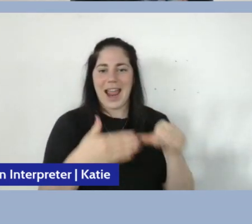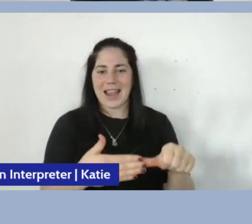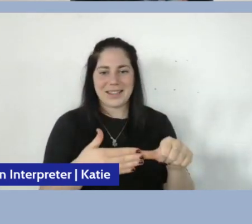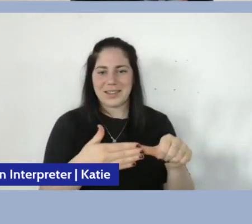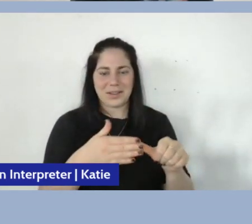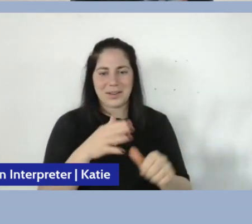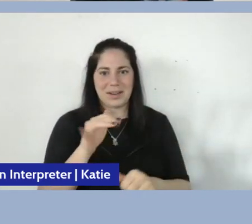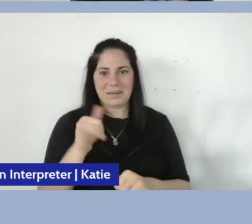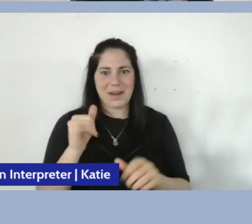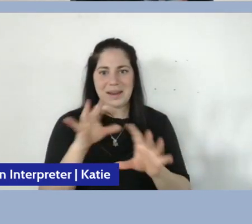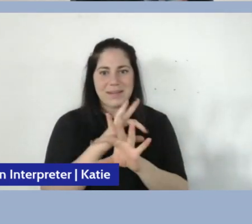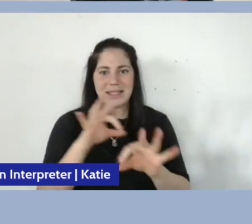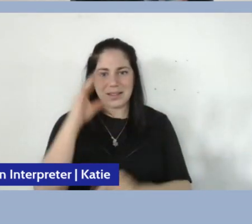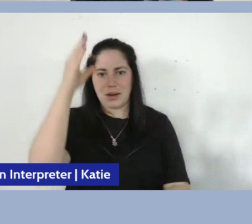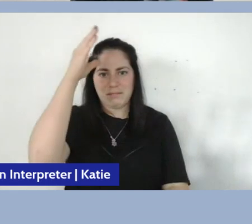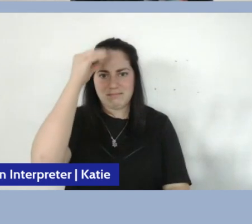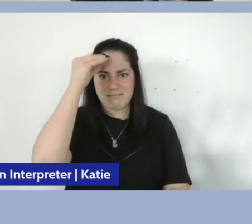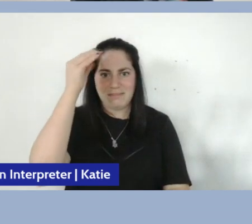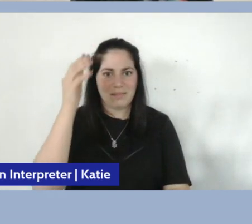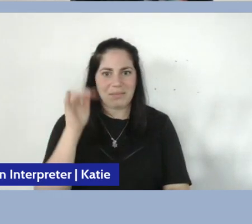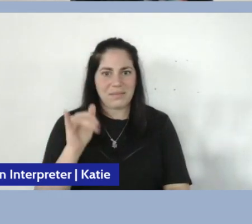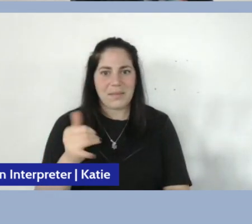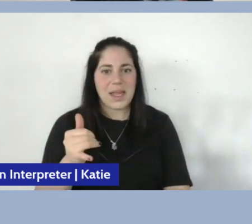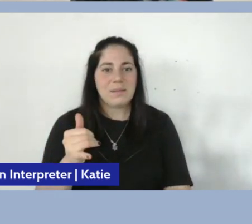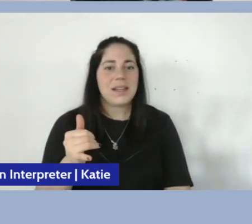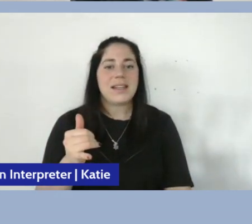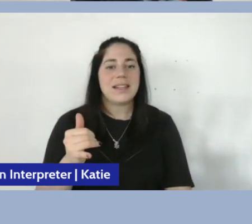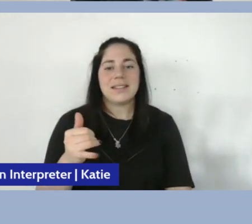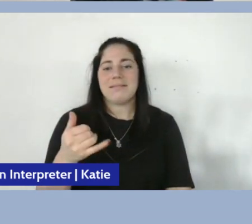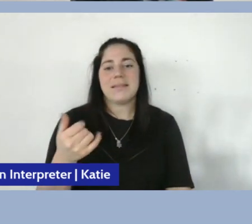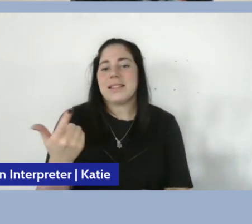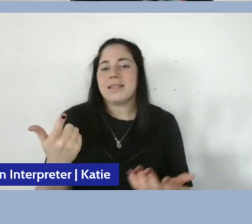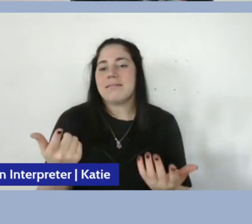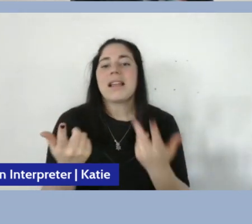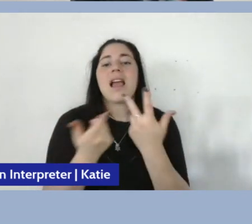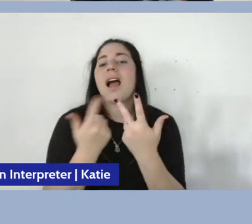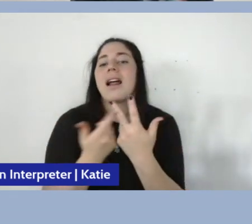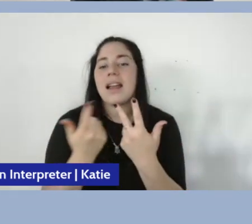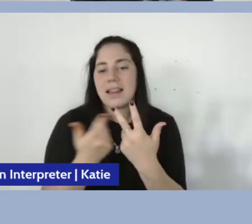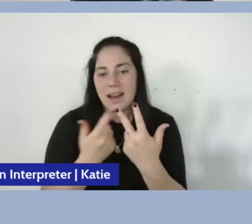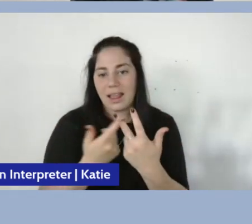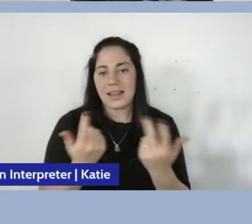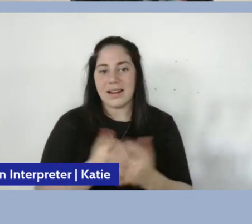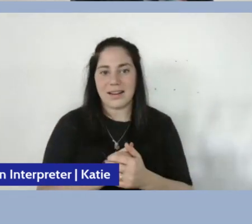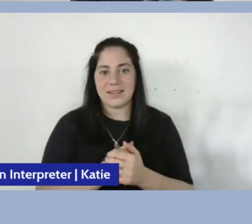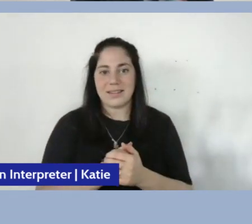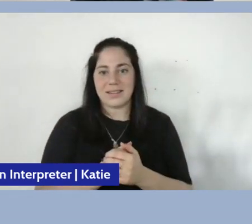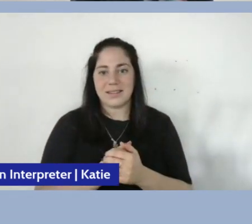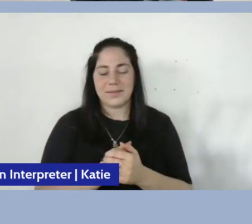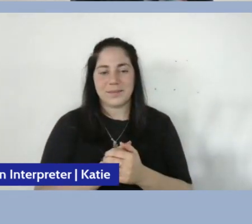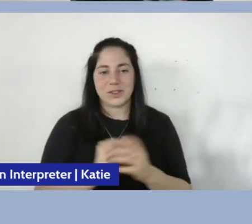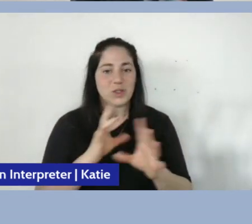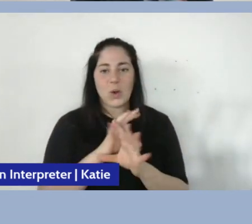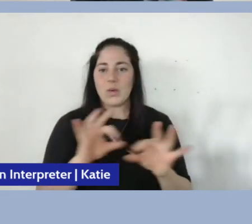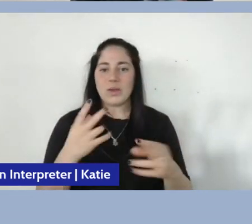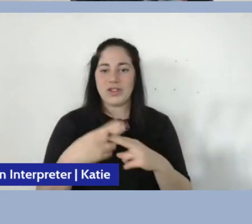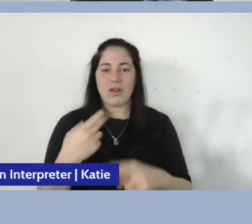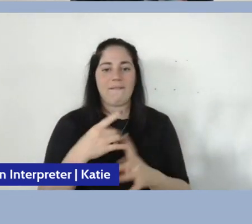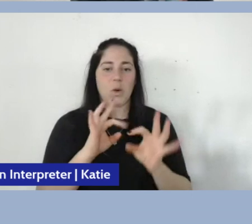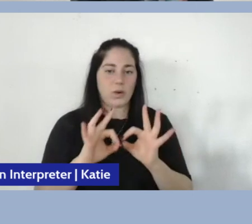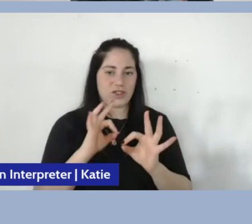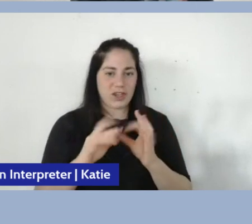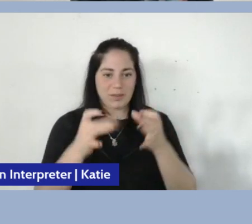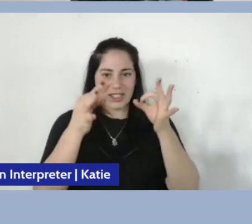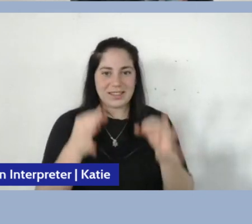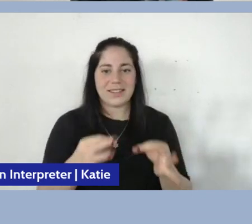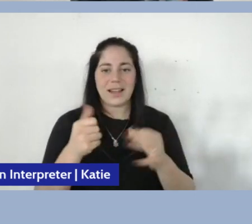to an impairment. It may actually be due to something else, and that's not our call. So we need to be really careful. Thanks,